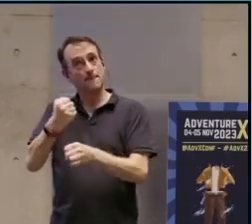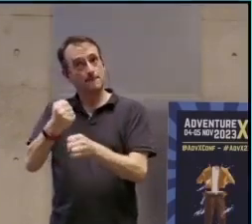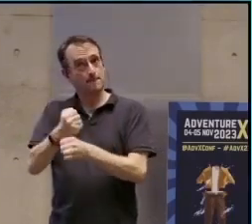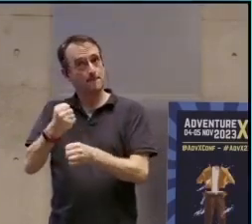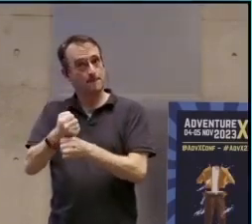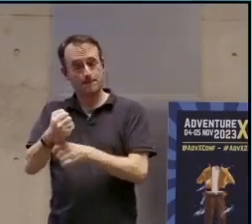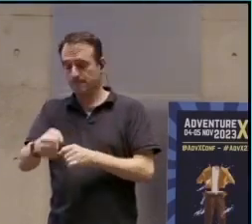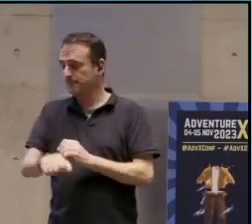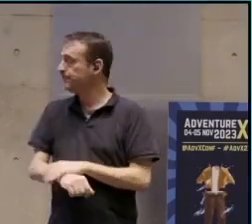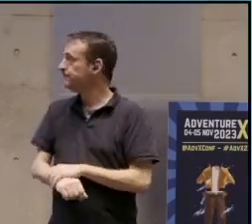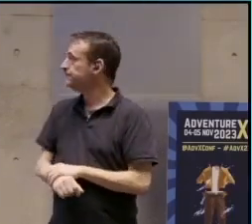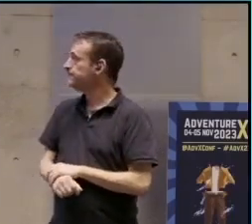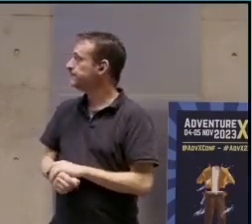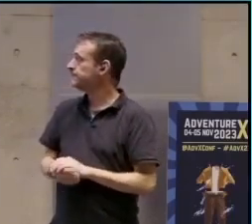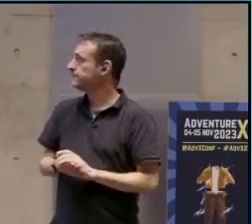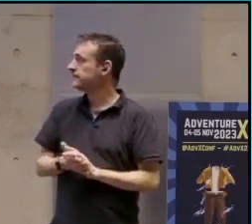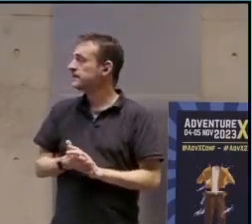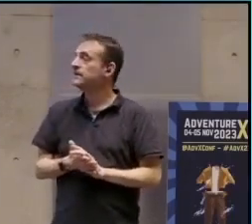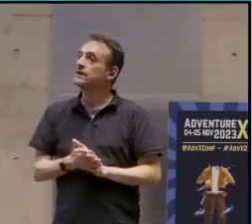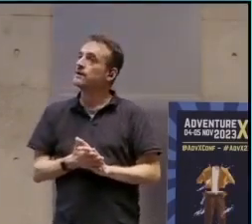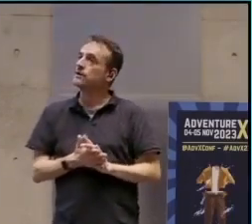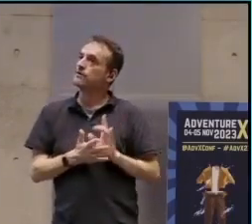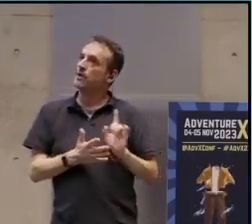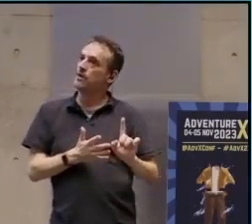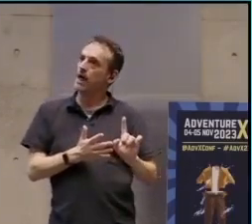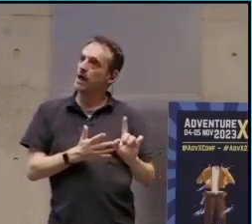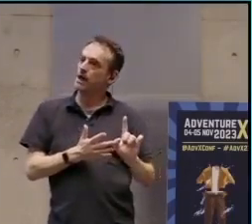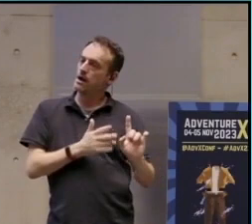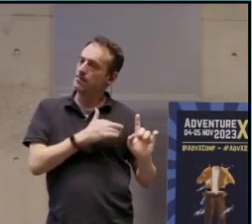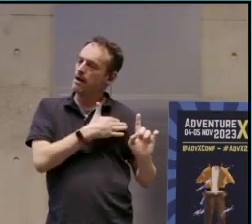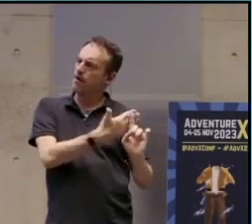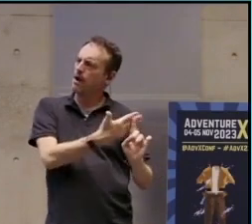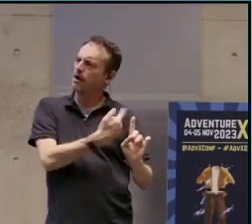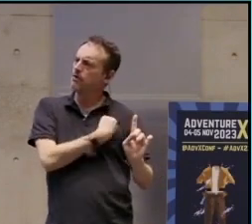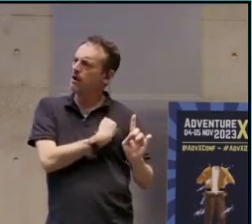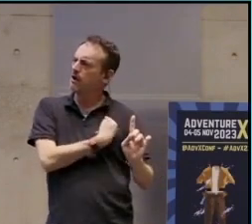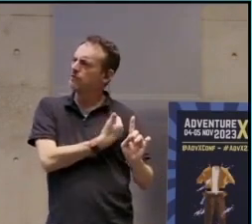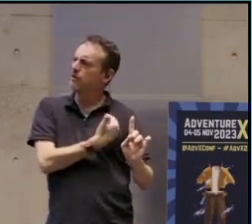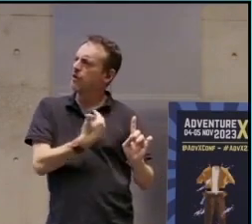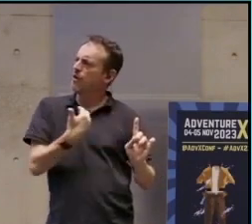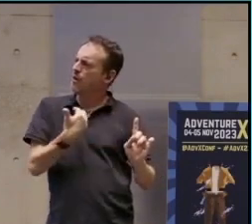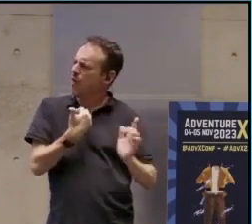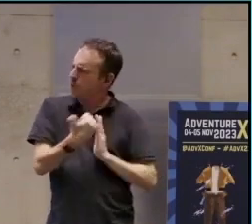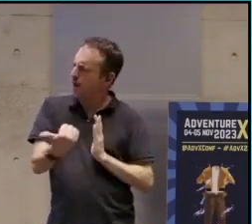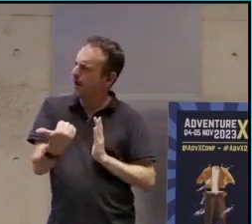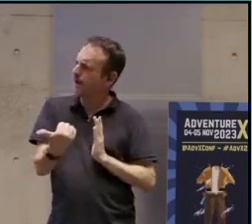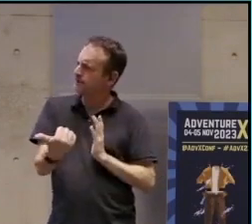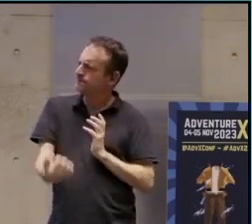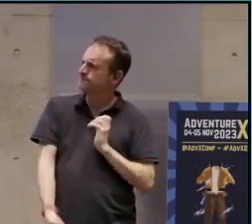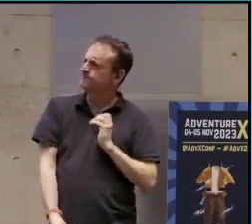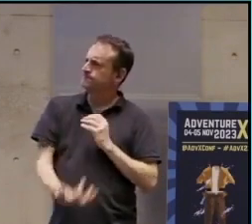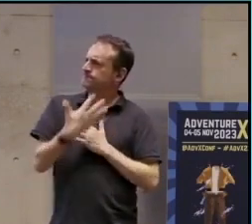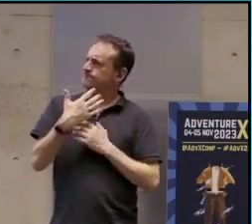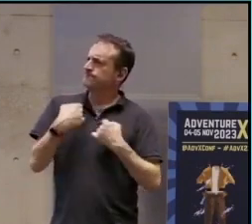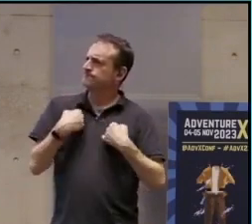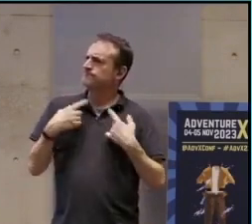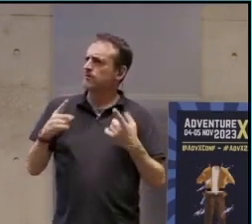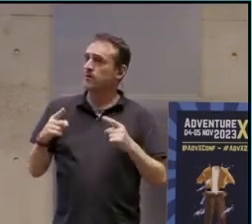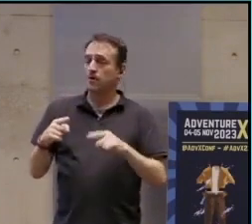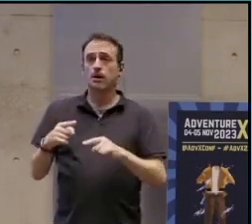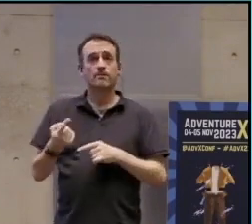And with that background in mind, I was always really inspired by, especially in terms of when I was a